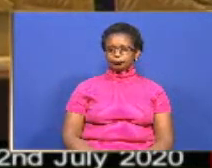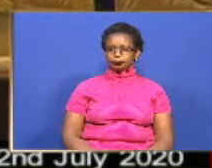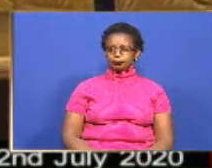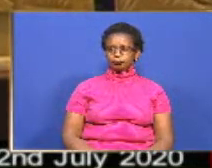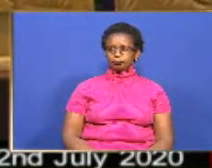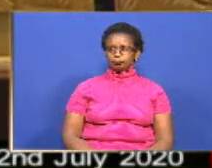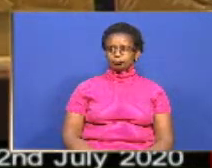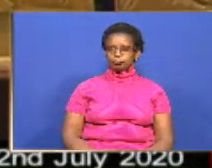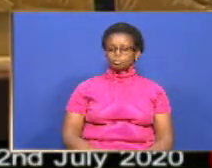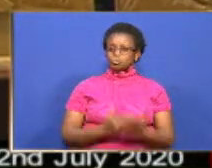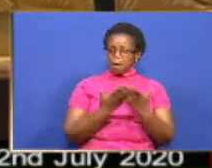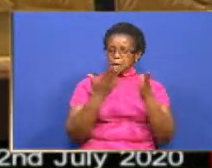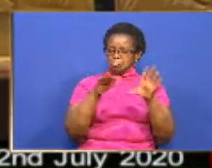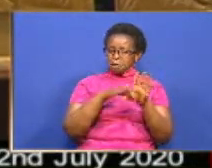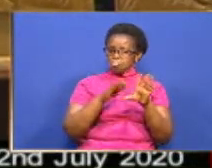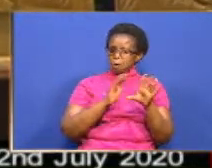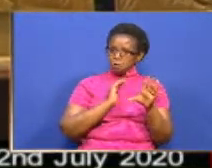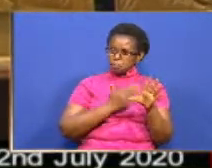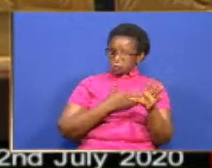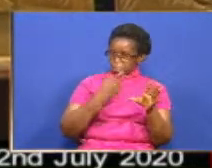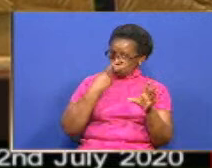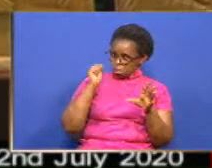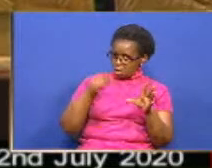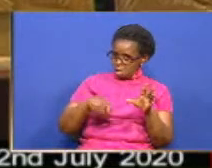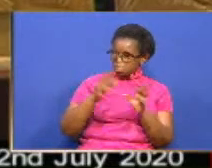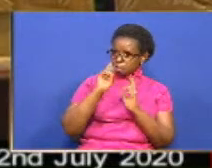Or any member of the committee who can reply?